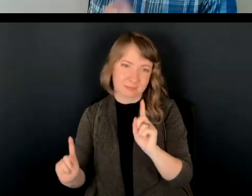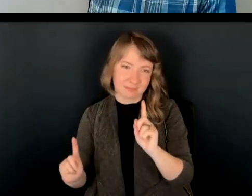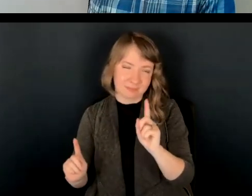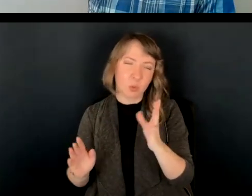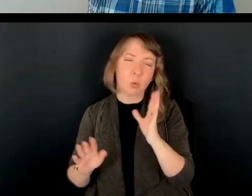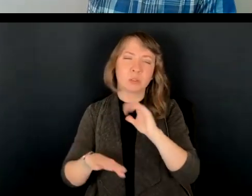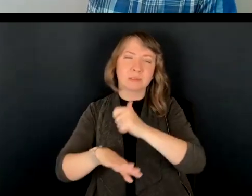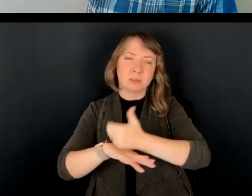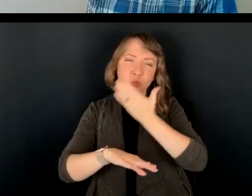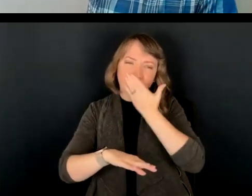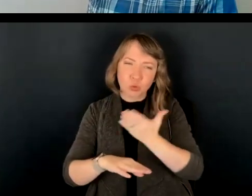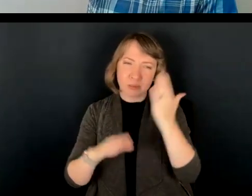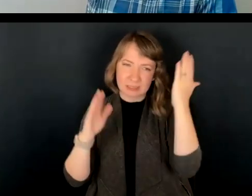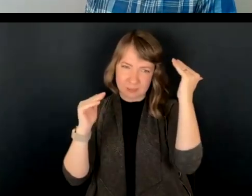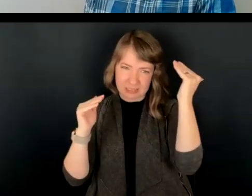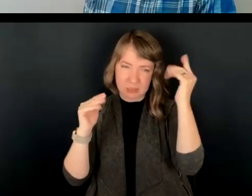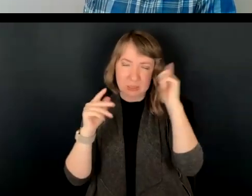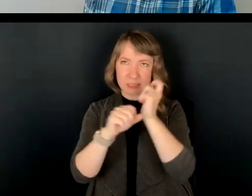think.